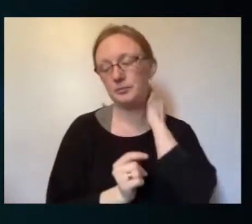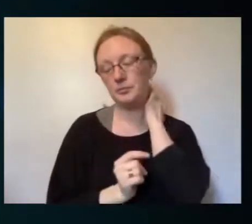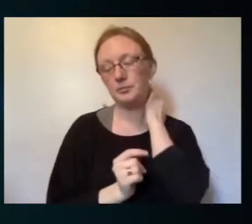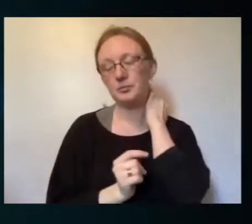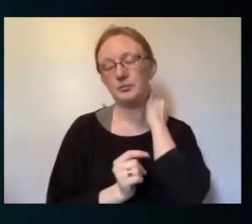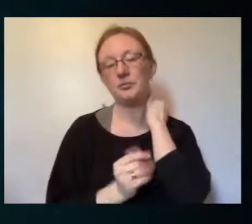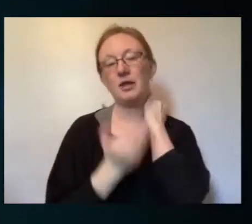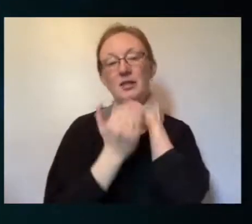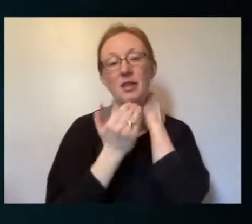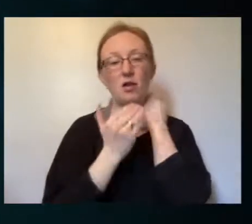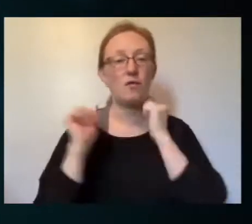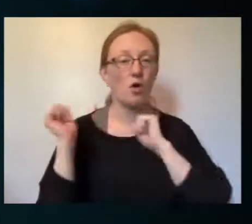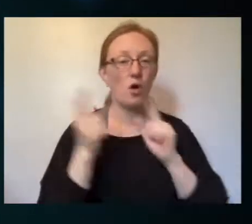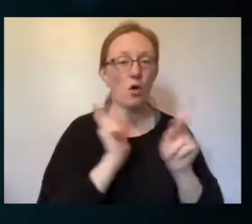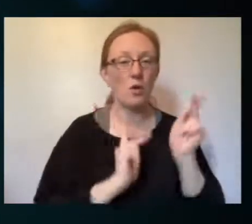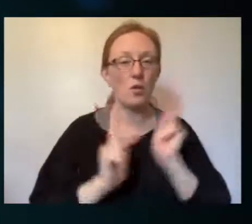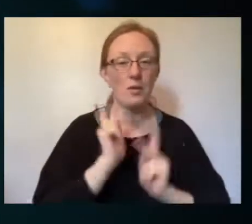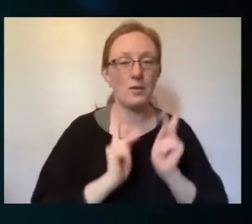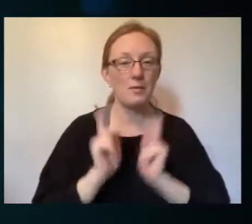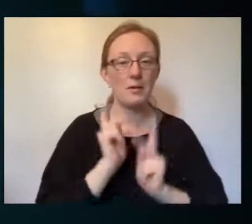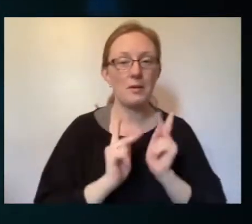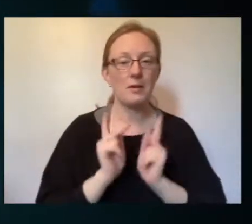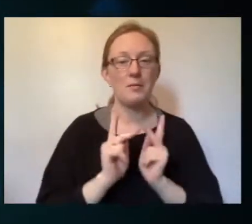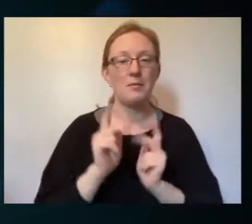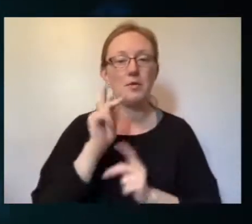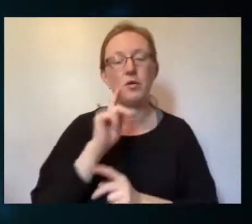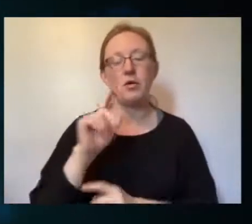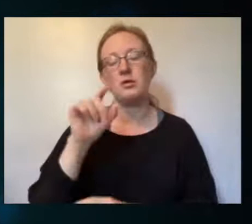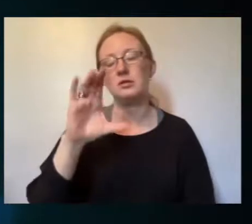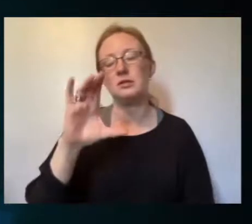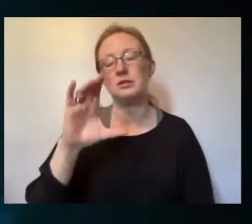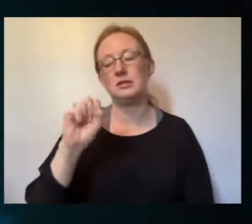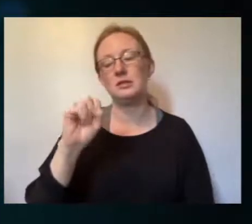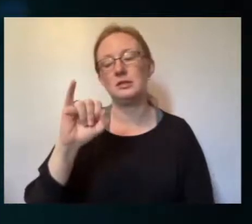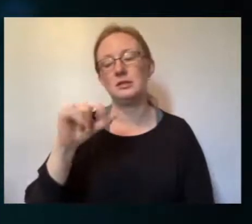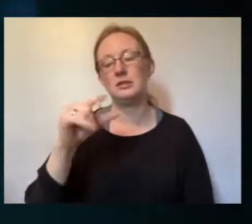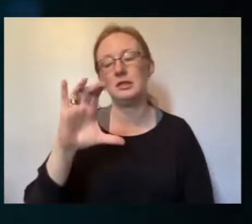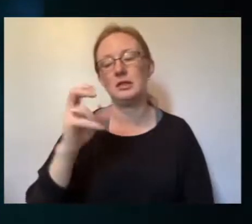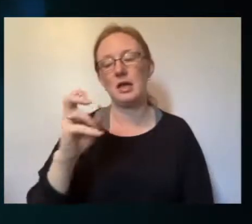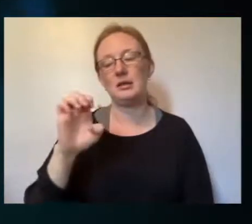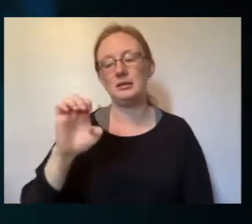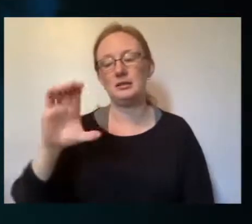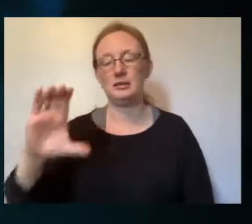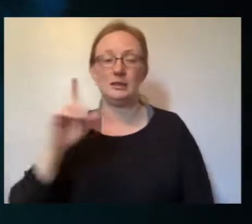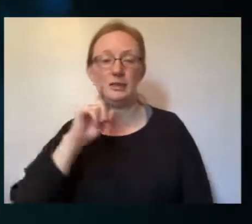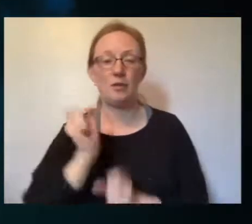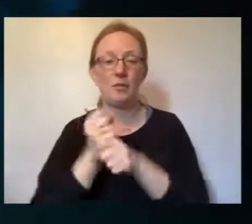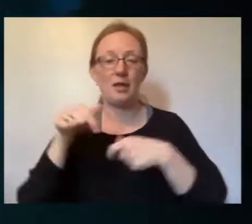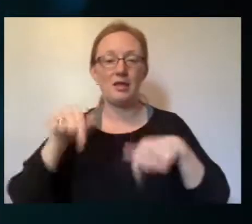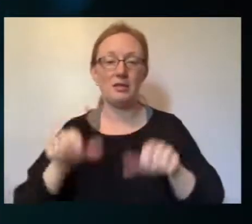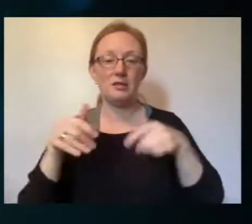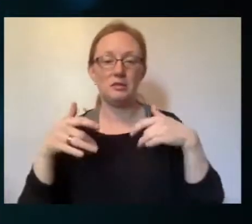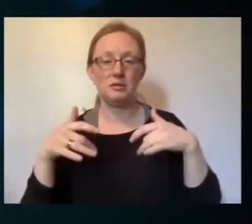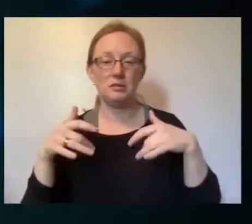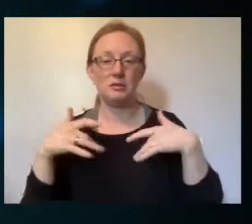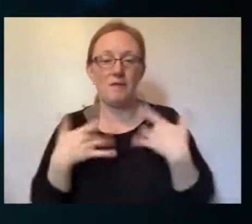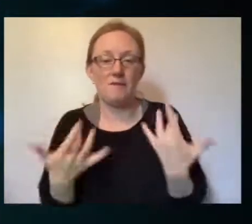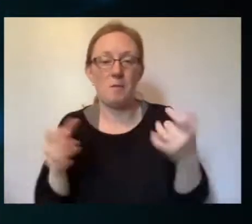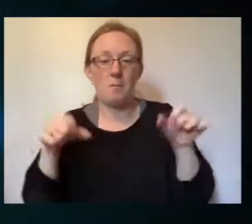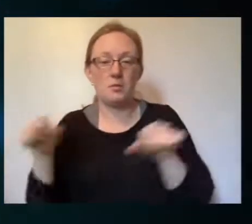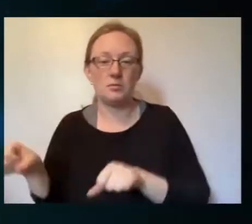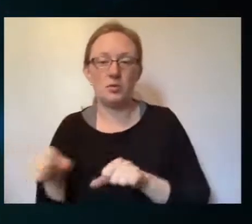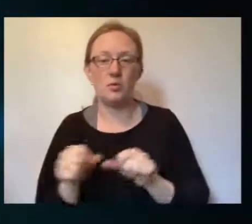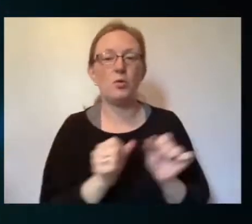our colleagues on the SIGCHI EC for making these events possible. We're planning more of these